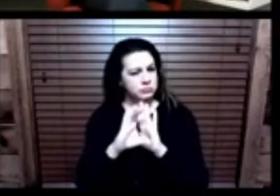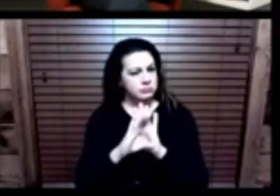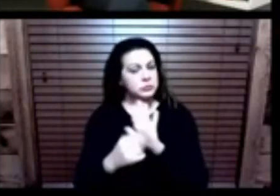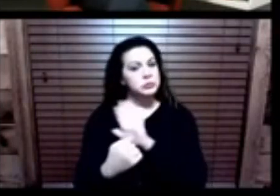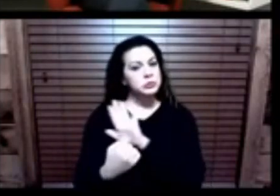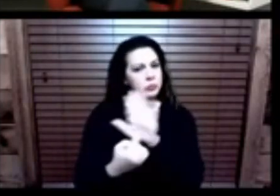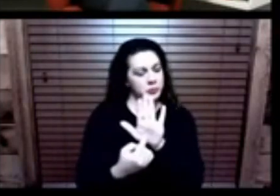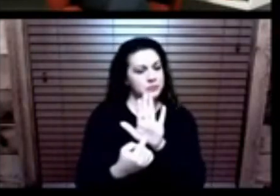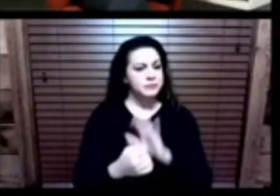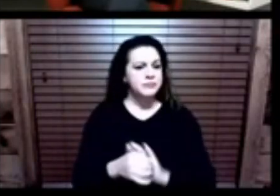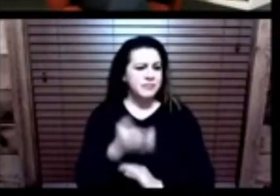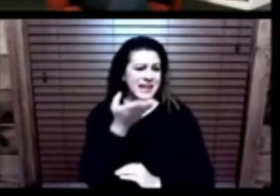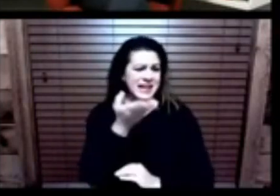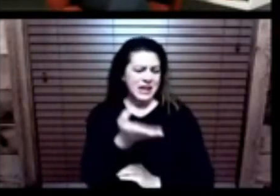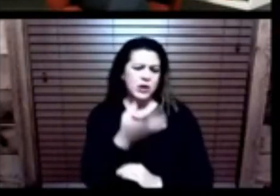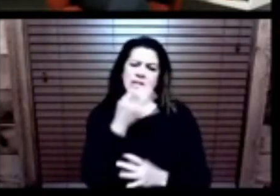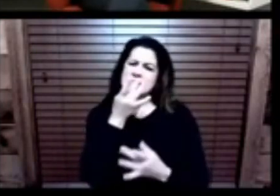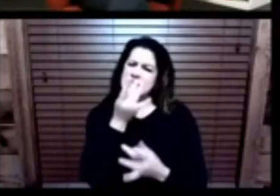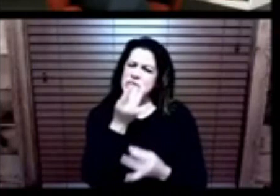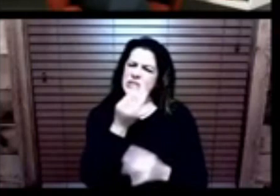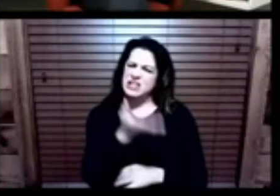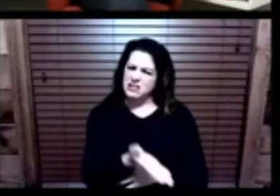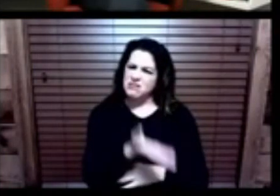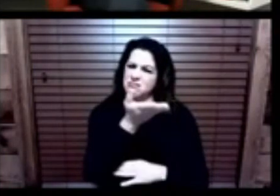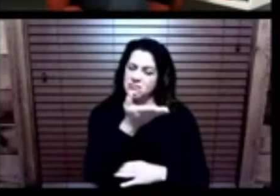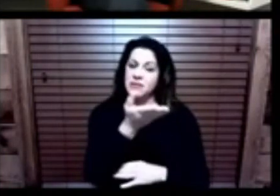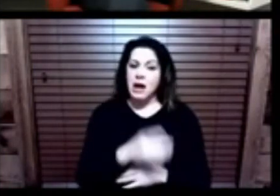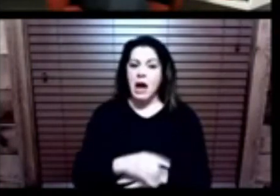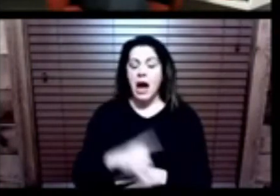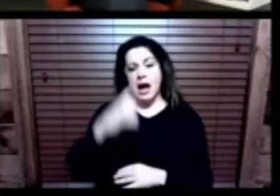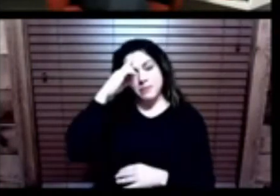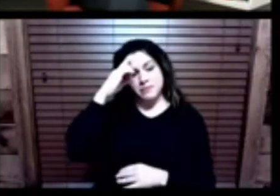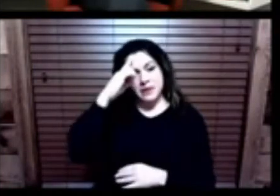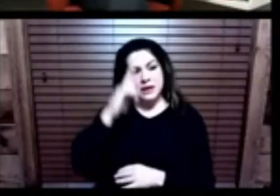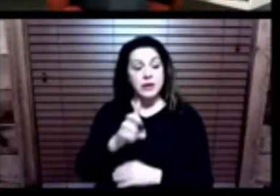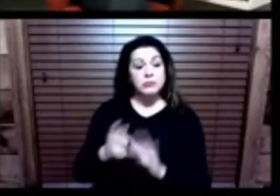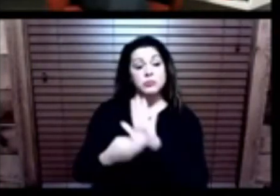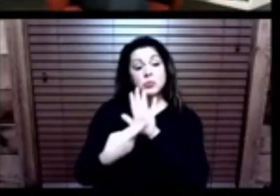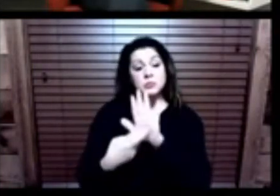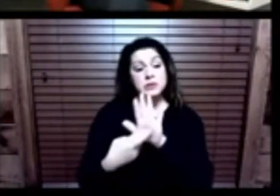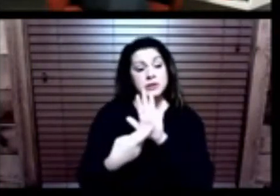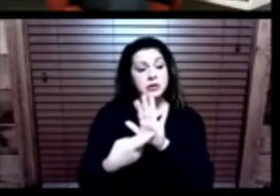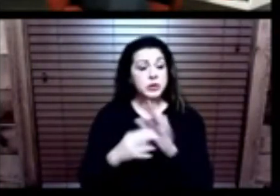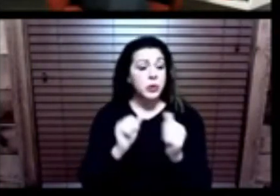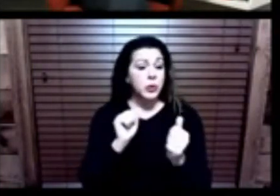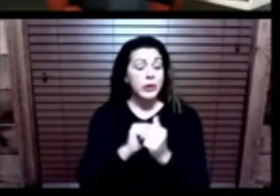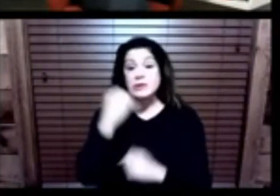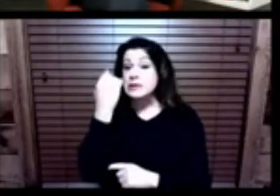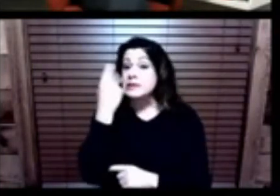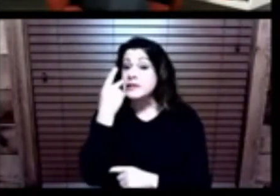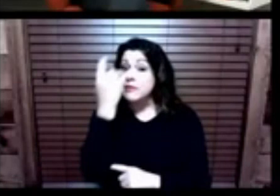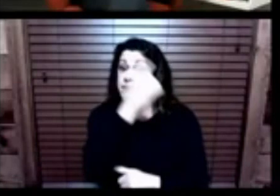And here, so there's an interesting play that's happening, obviously, between, there's a representational image, we see the face, but you're also